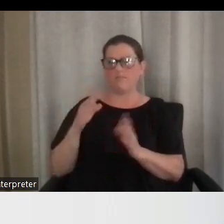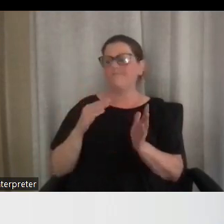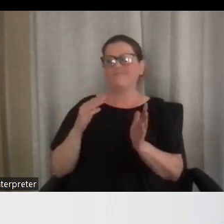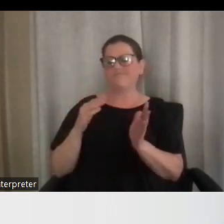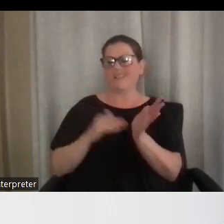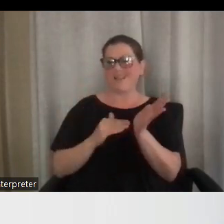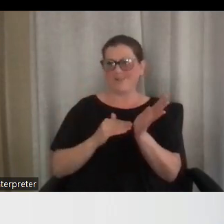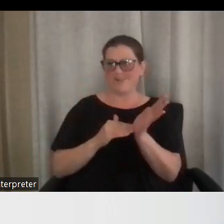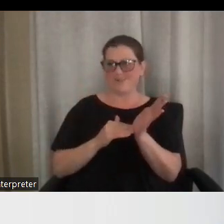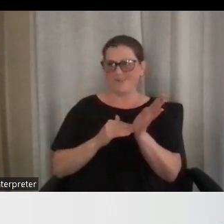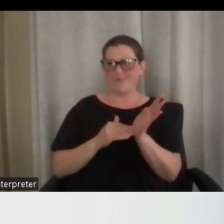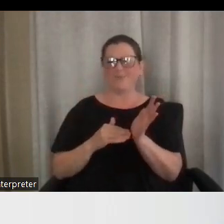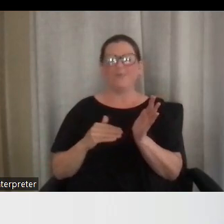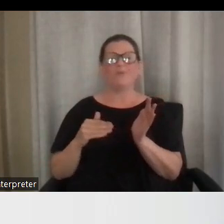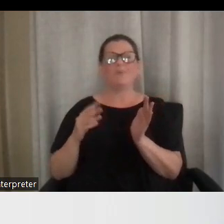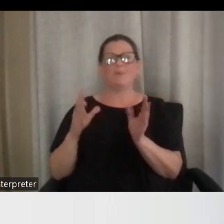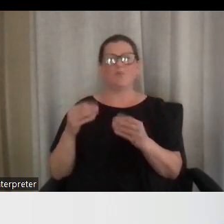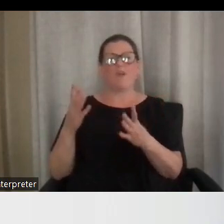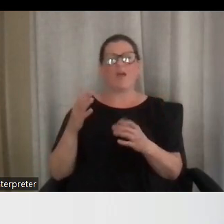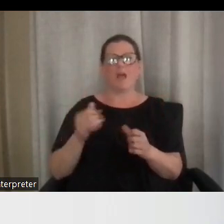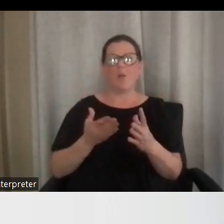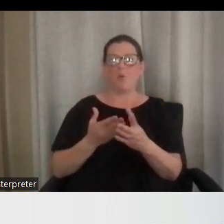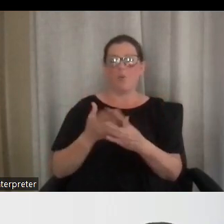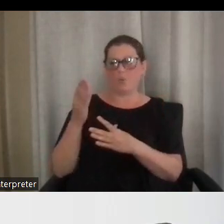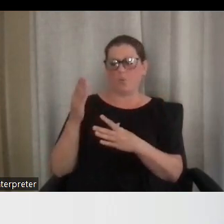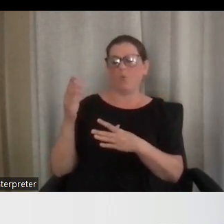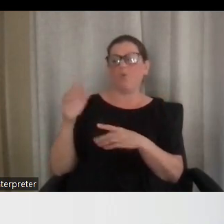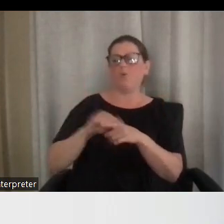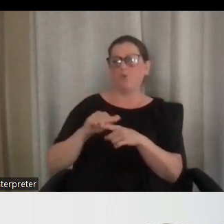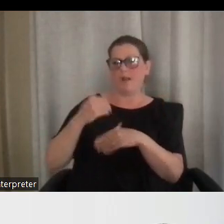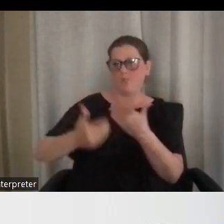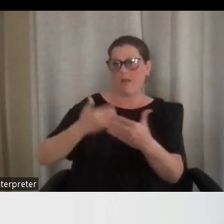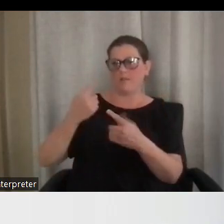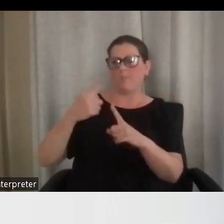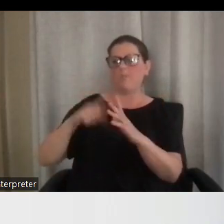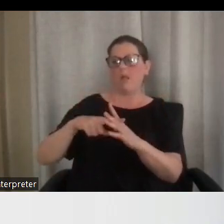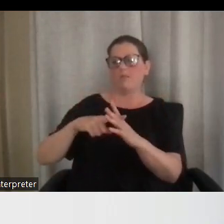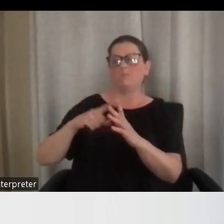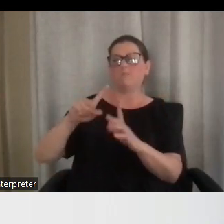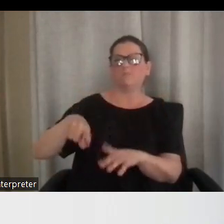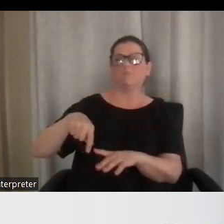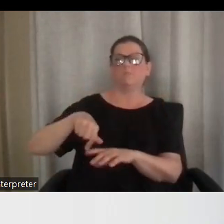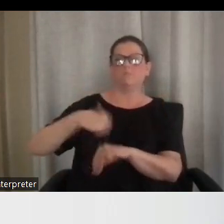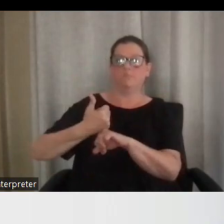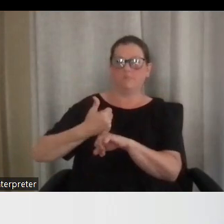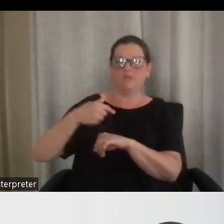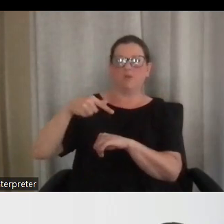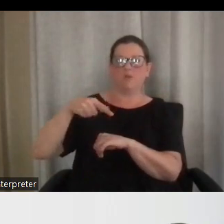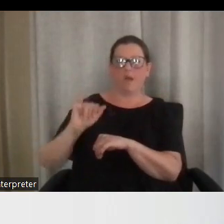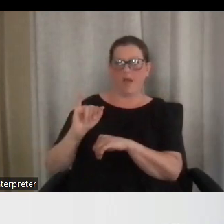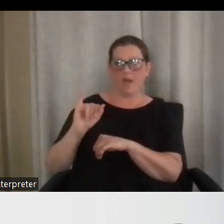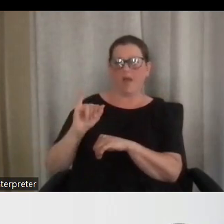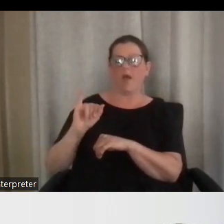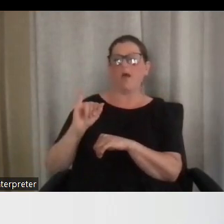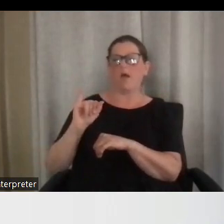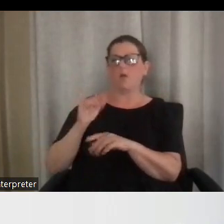which providers are able to go through a training process and implement a QI process to help improve the